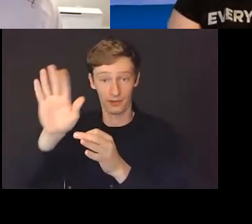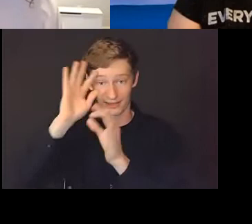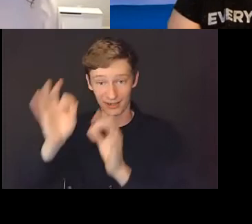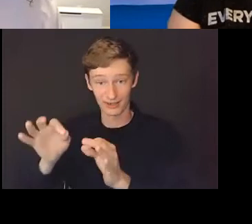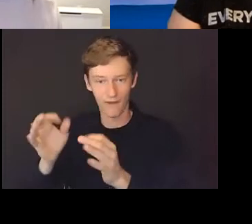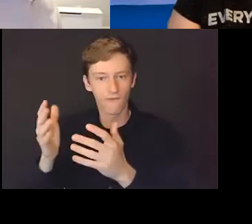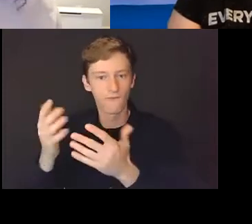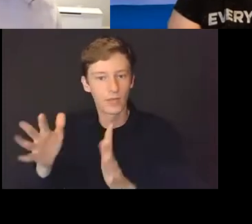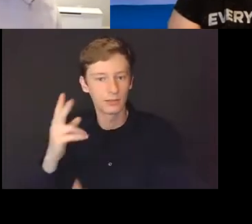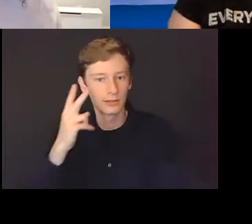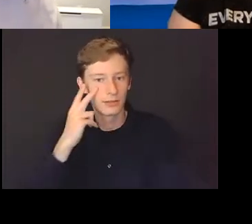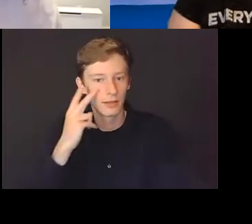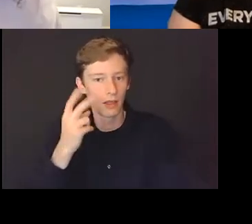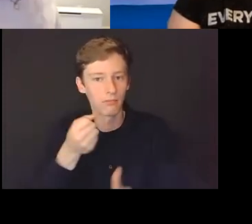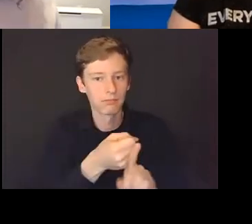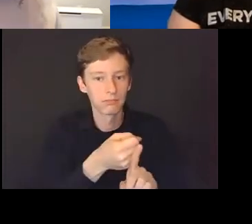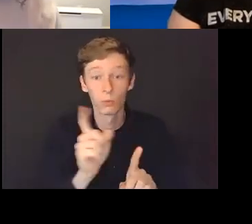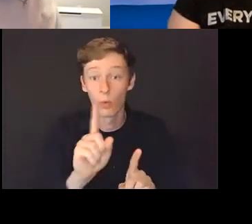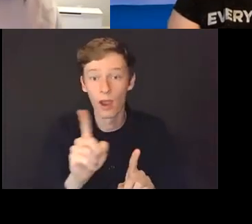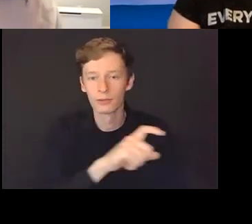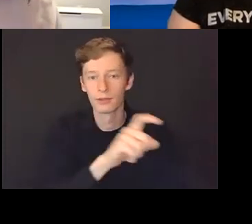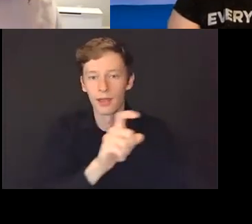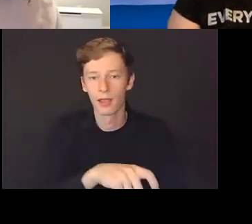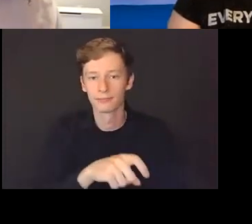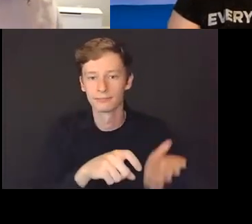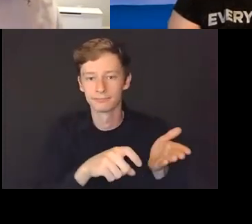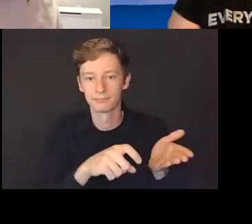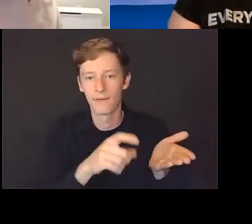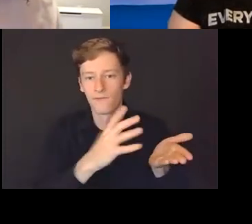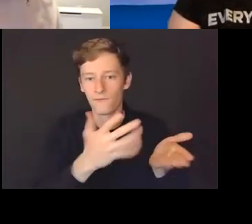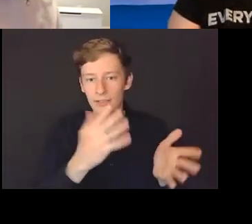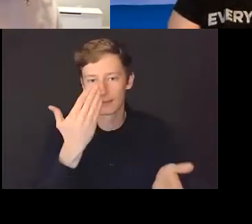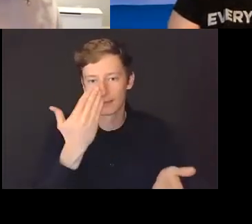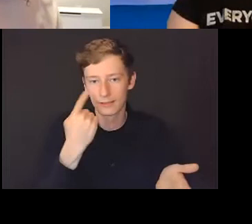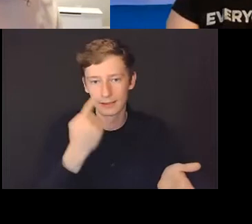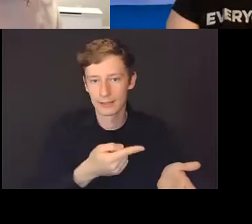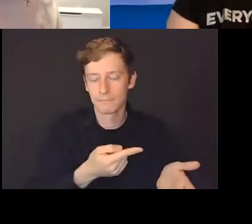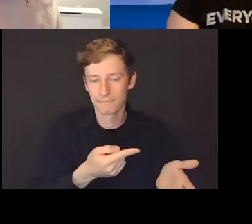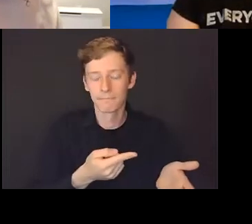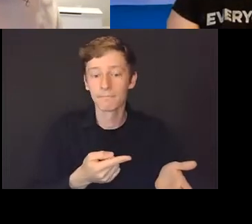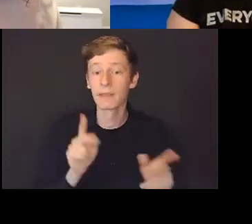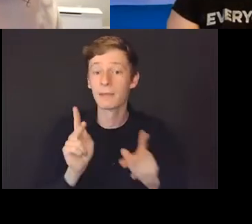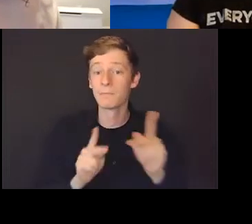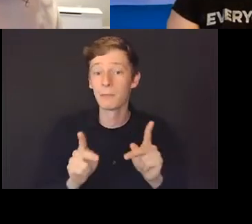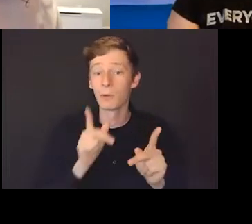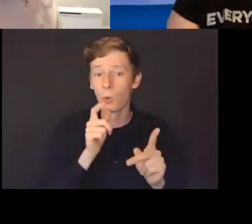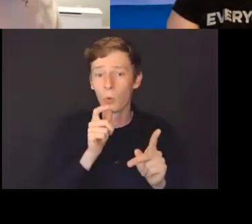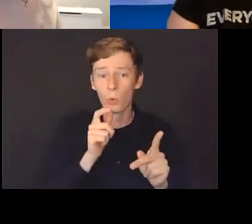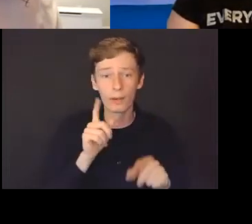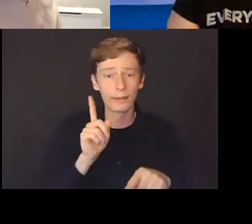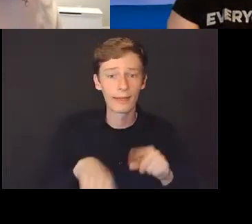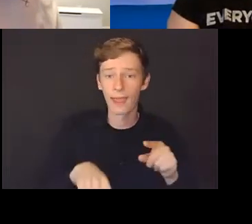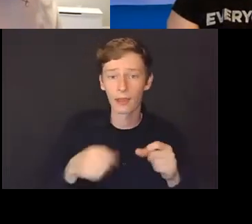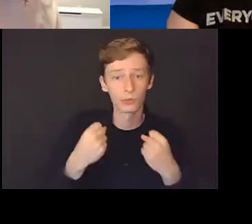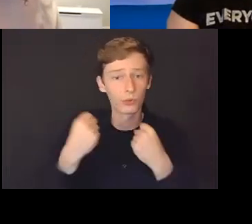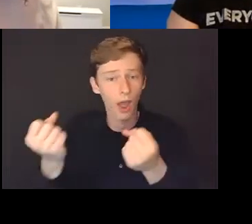Texas. People who do not have access to the financial resources and support they need to travel out of state are forced to carry